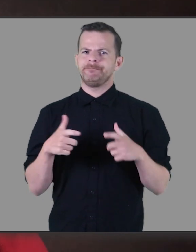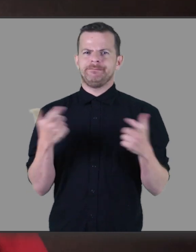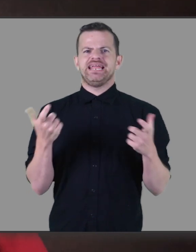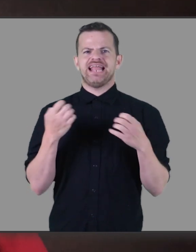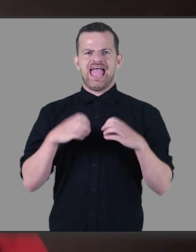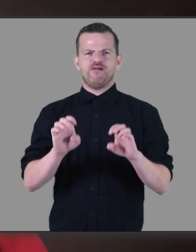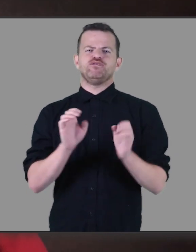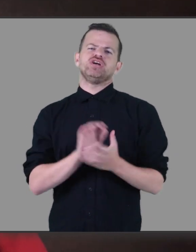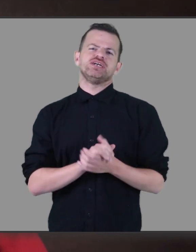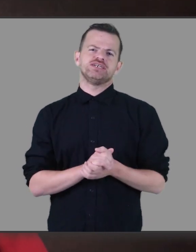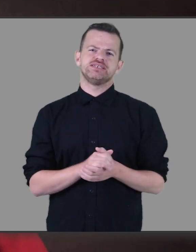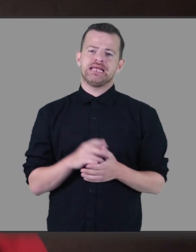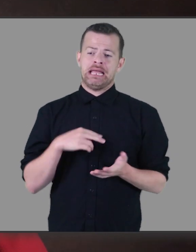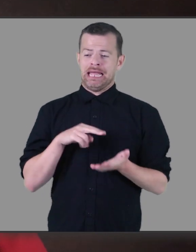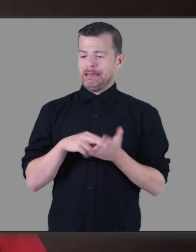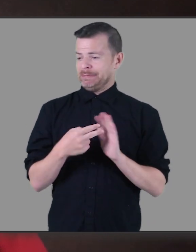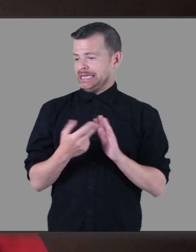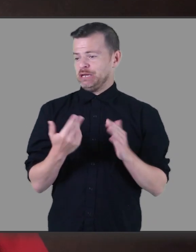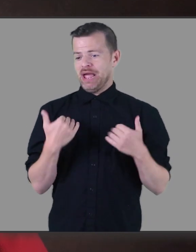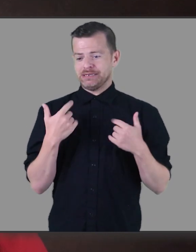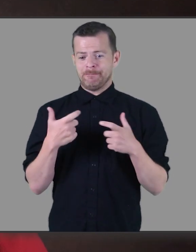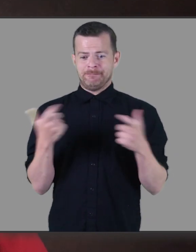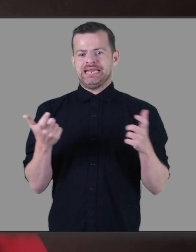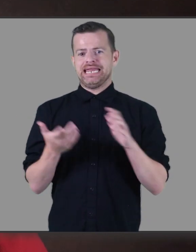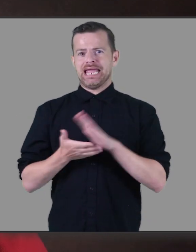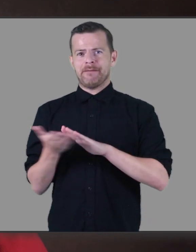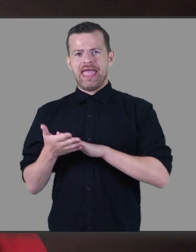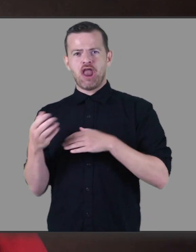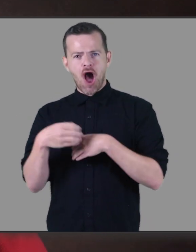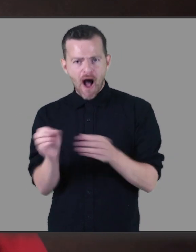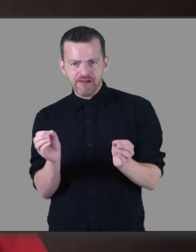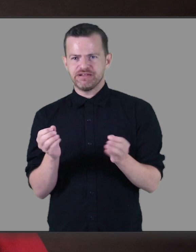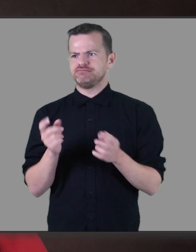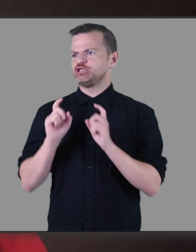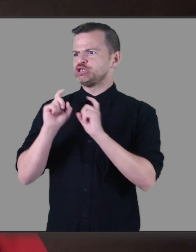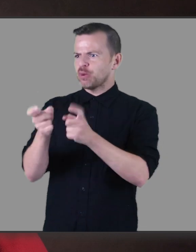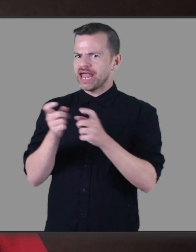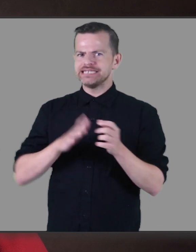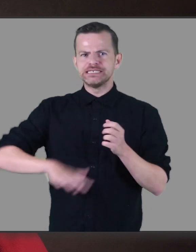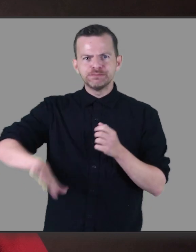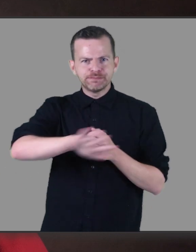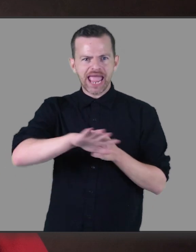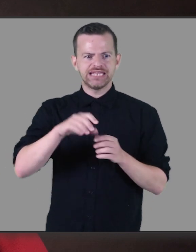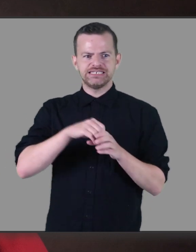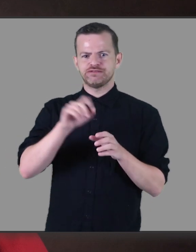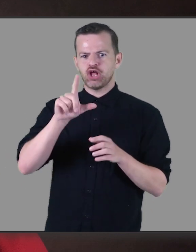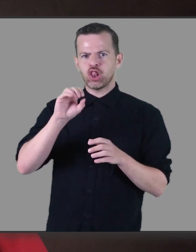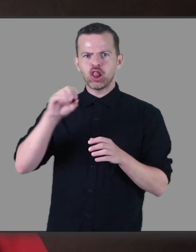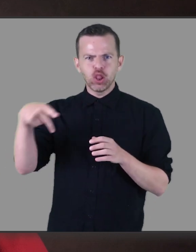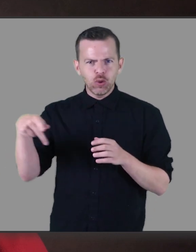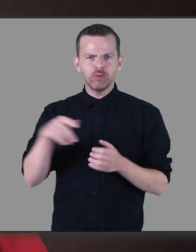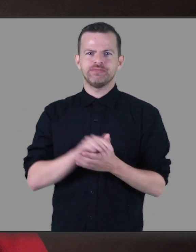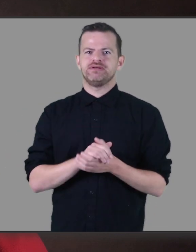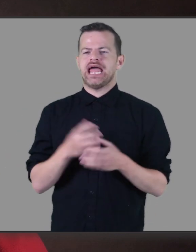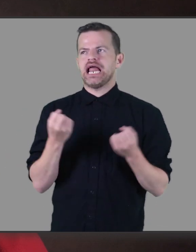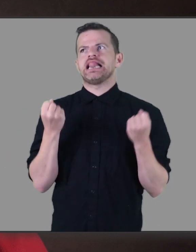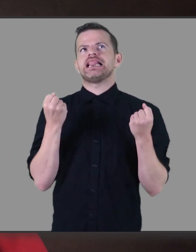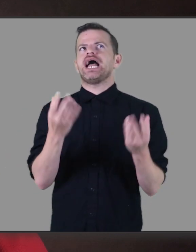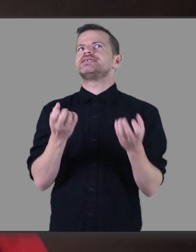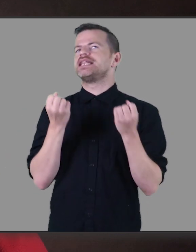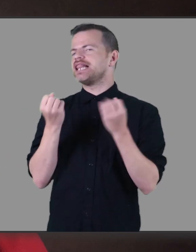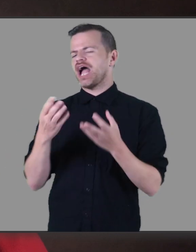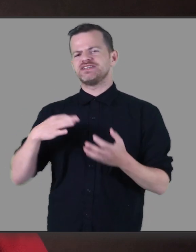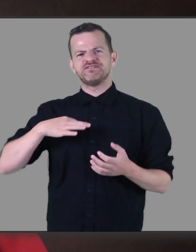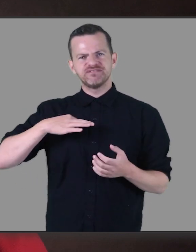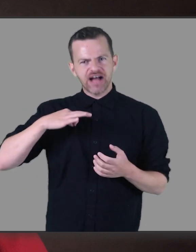But it was a big effort. I mean, we had a big campaign office, donated space, in the